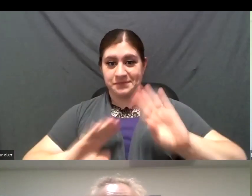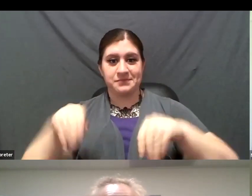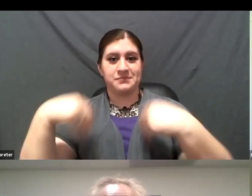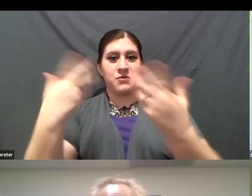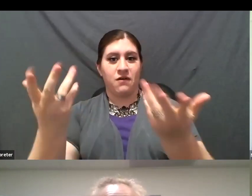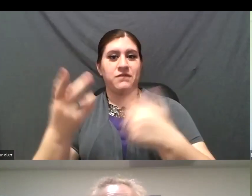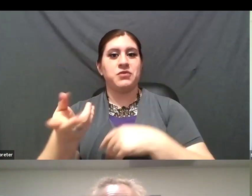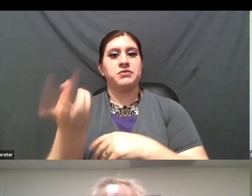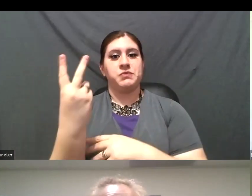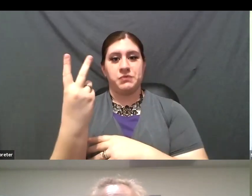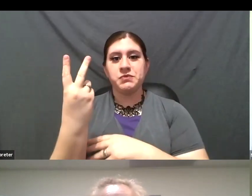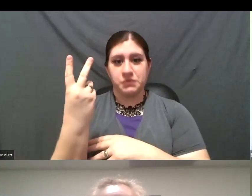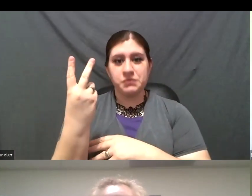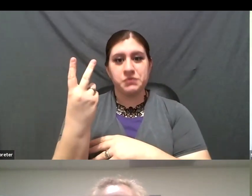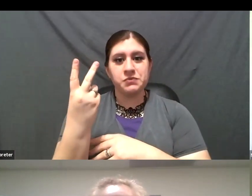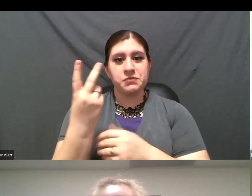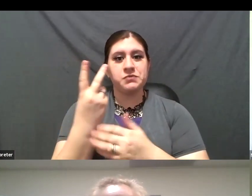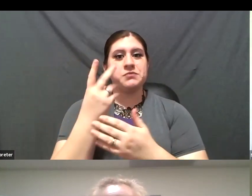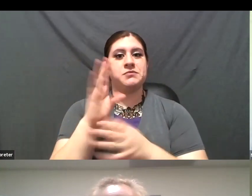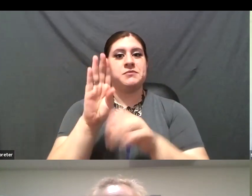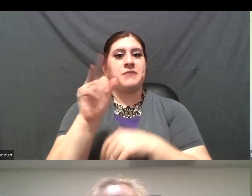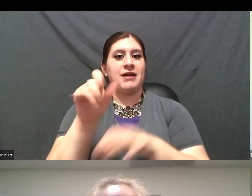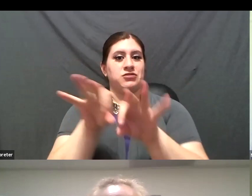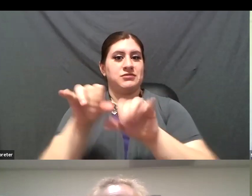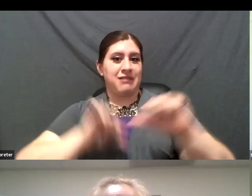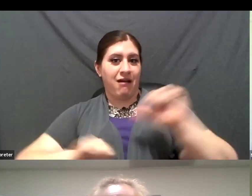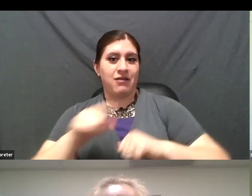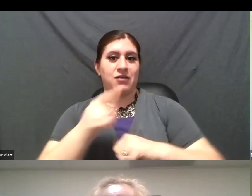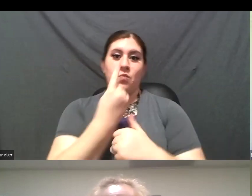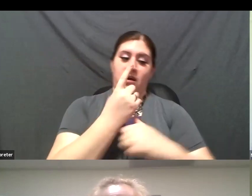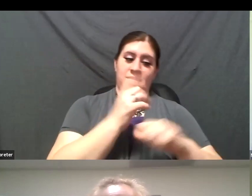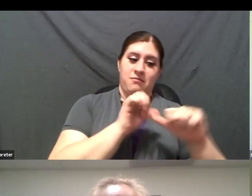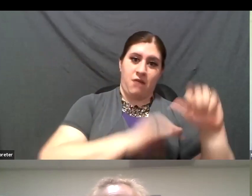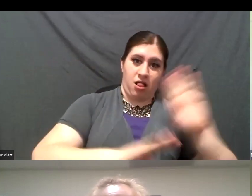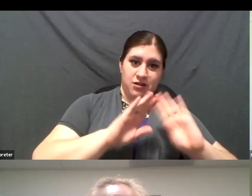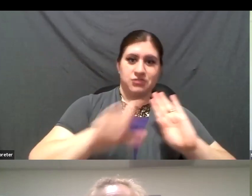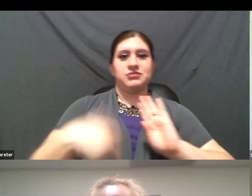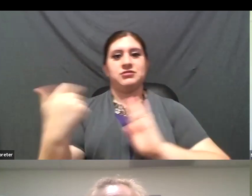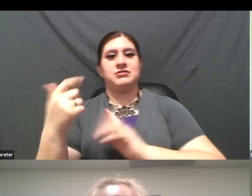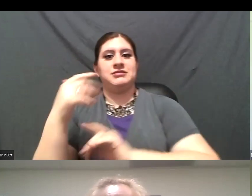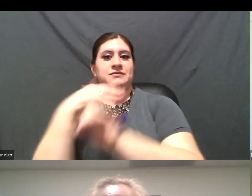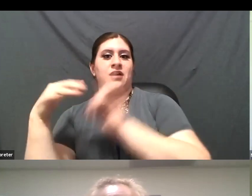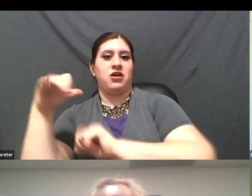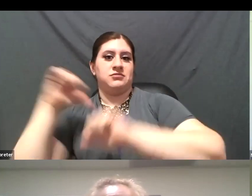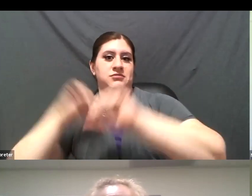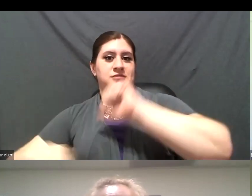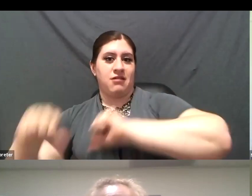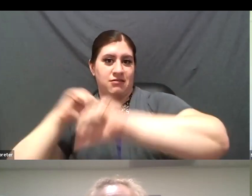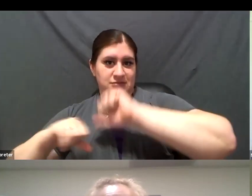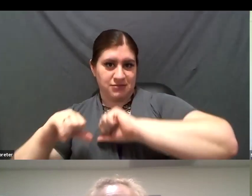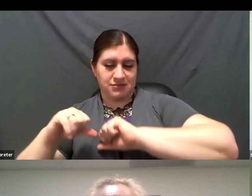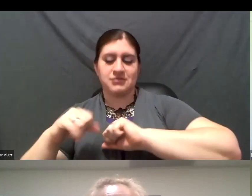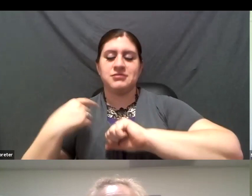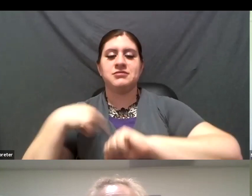offers two Bachelor of Sciences degrees. One is in biology and the other is in environmental science. We also